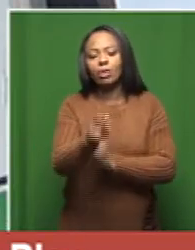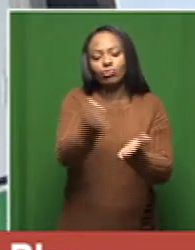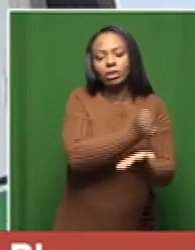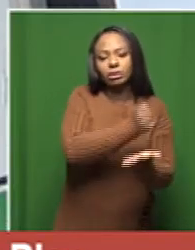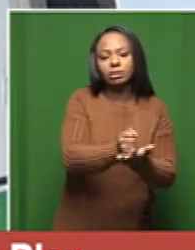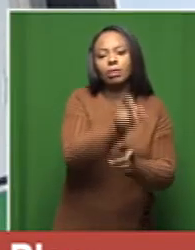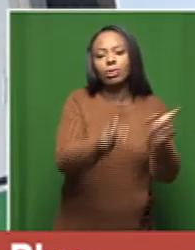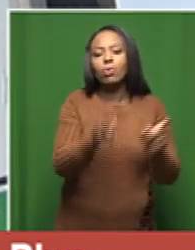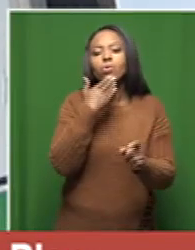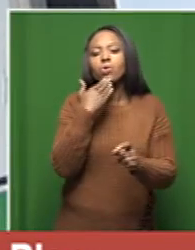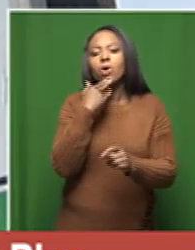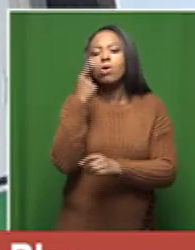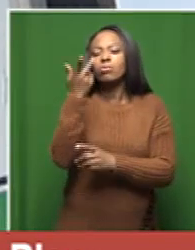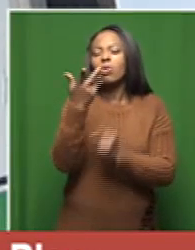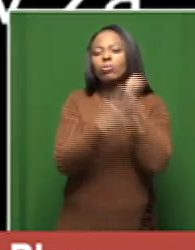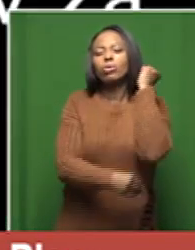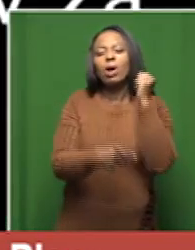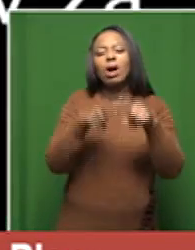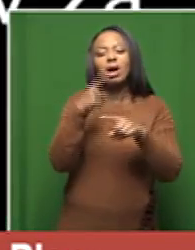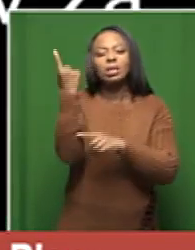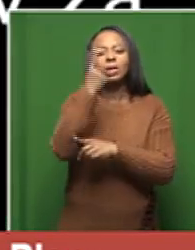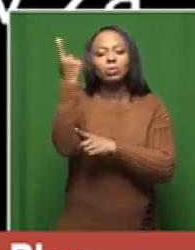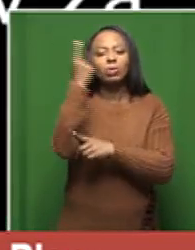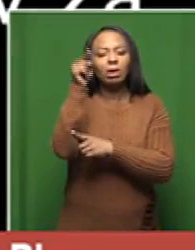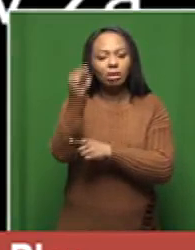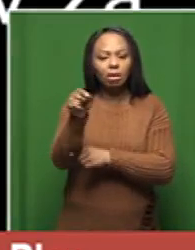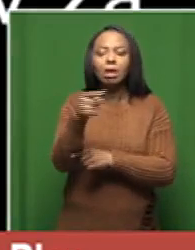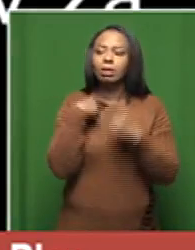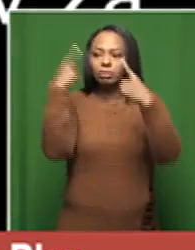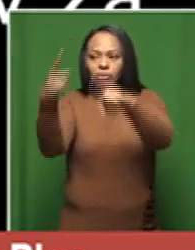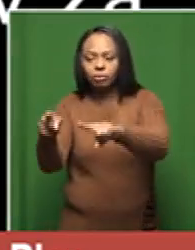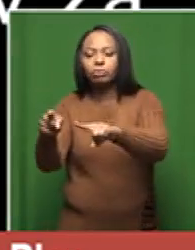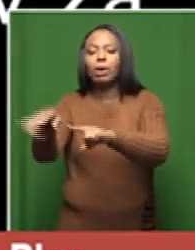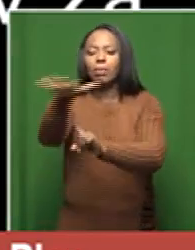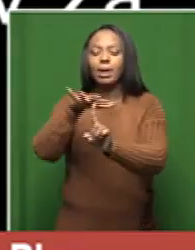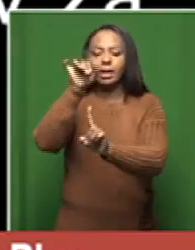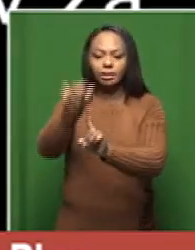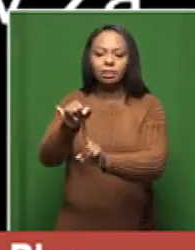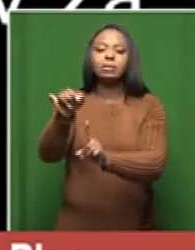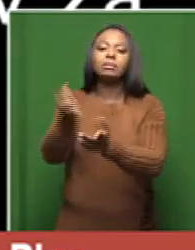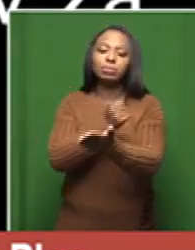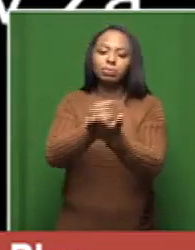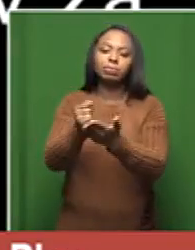in areas with poor network coverage. Residents are encouraged to log on to